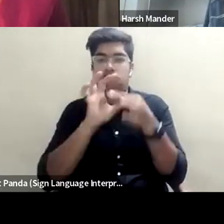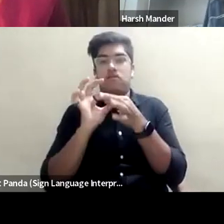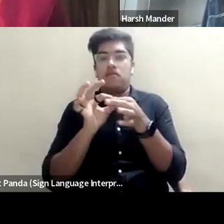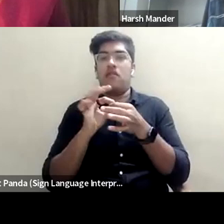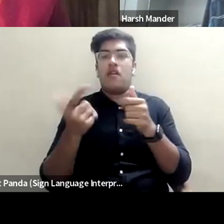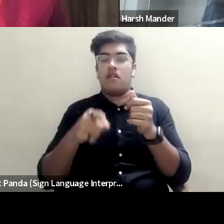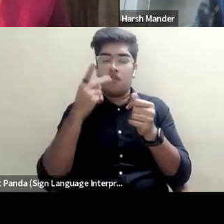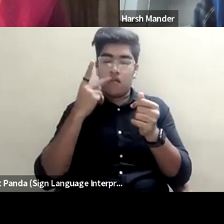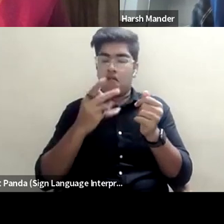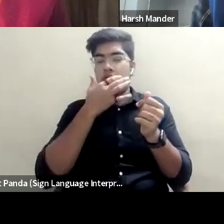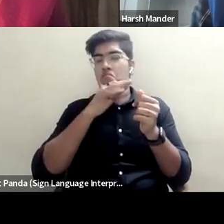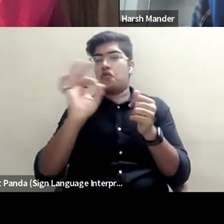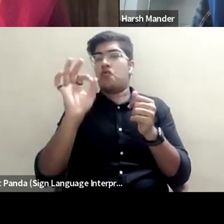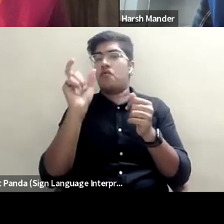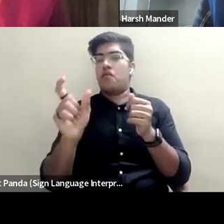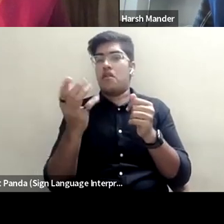answer to